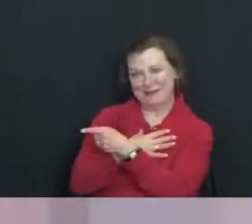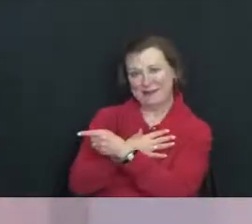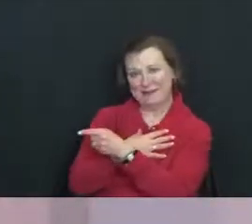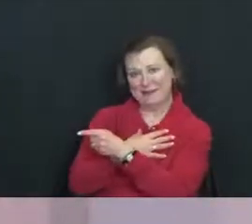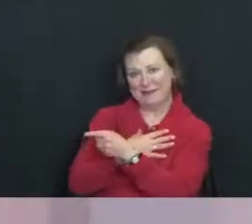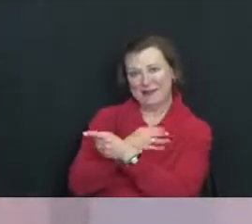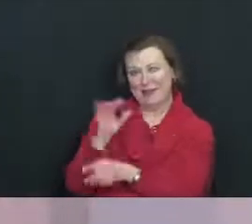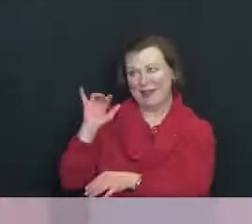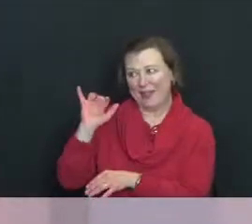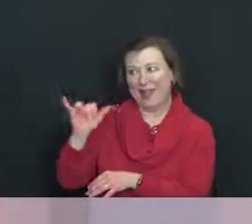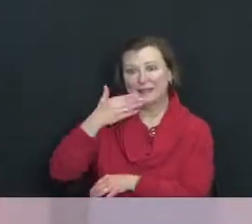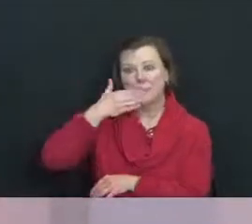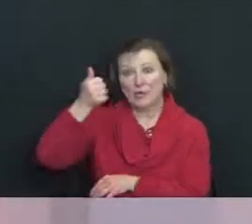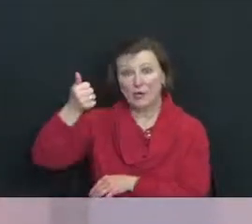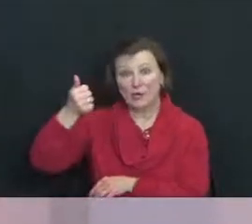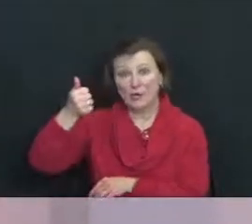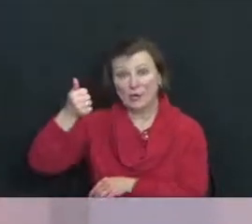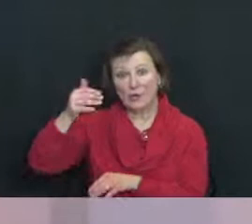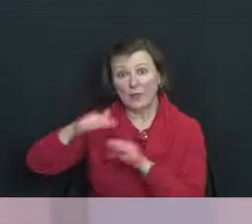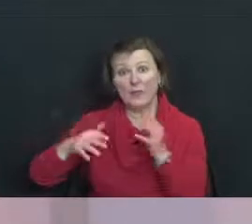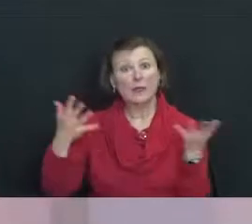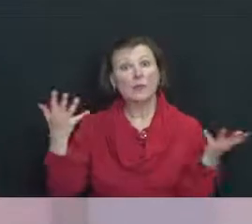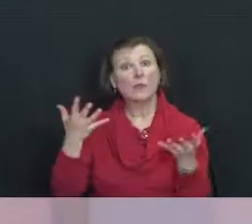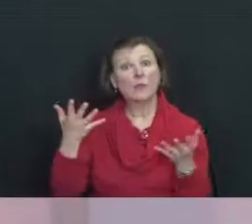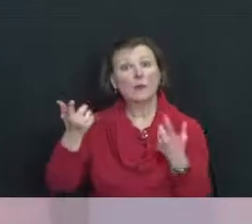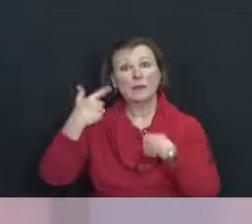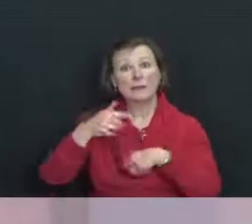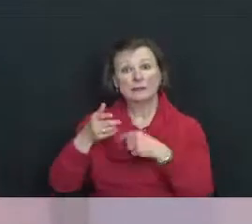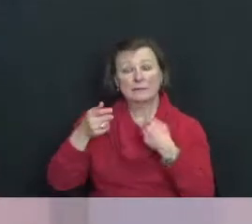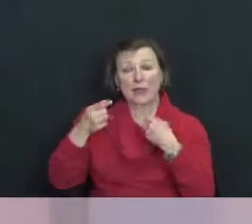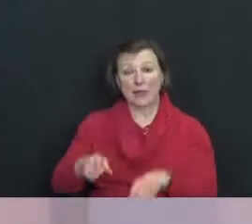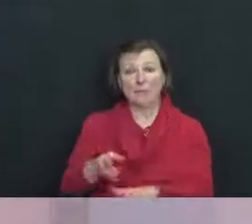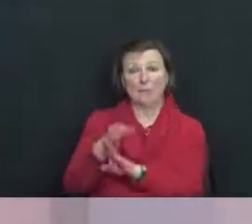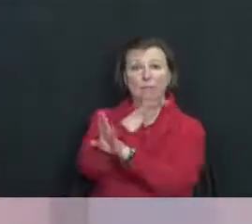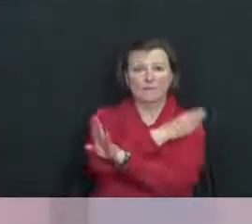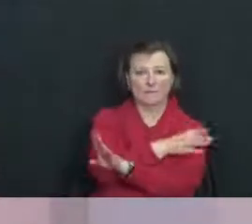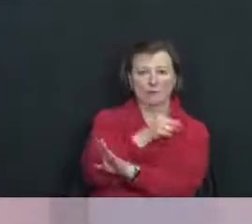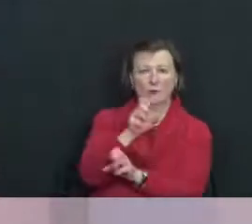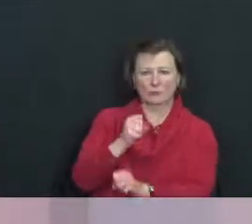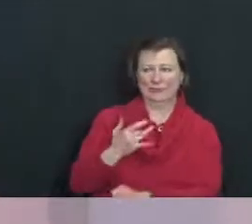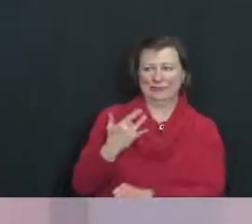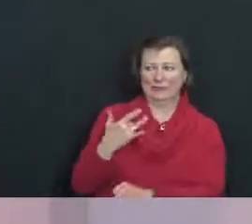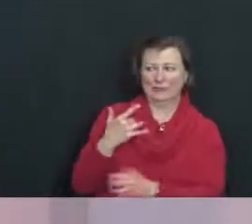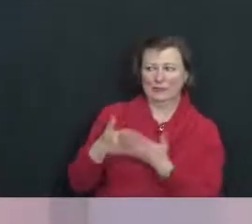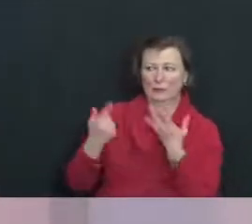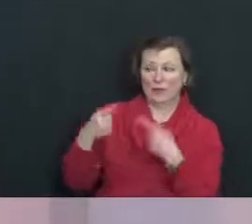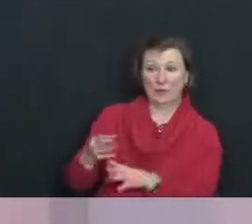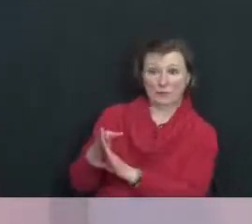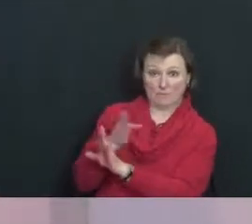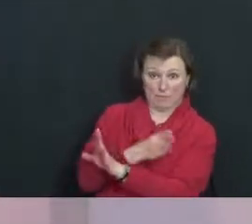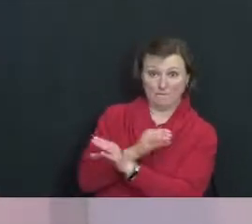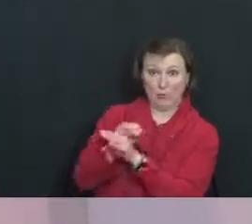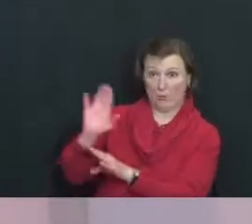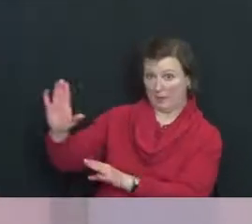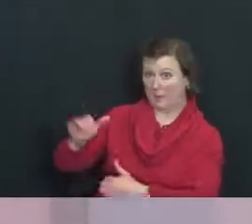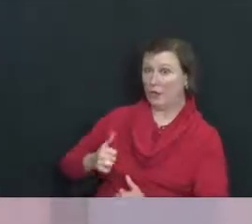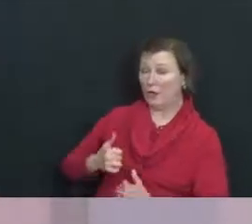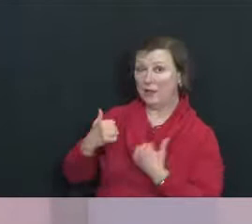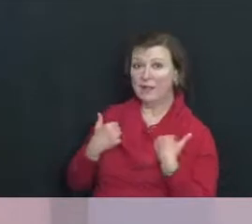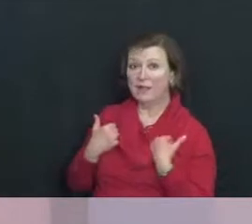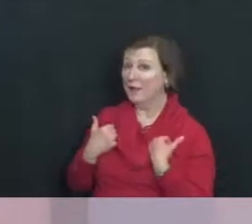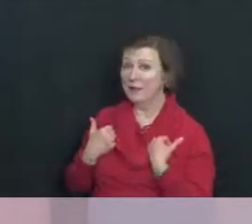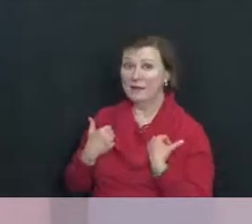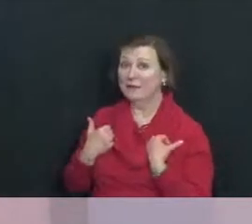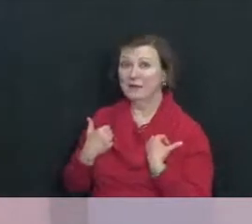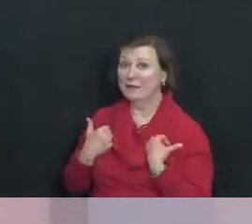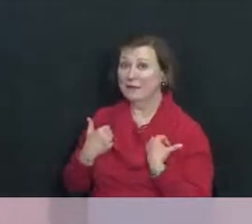this was better than what had come before. And you could sense that what had come before in their lives had